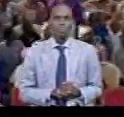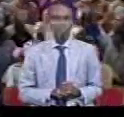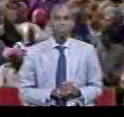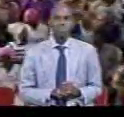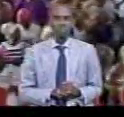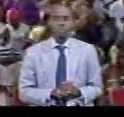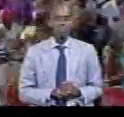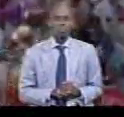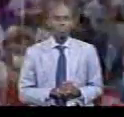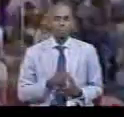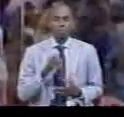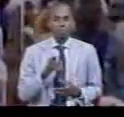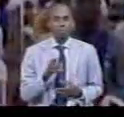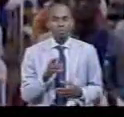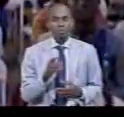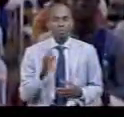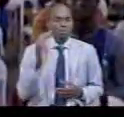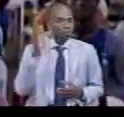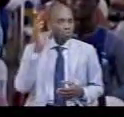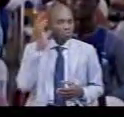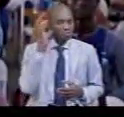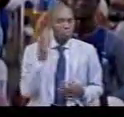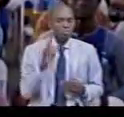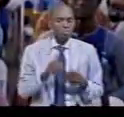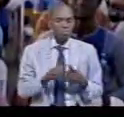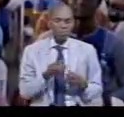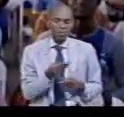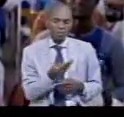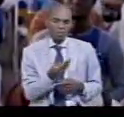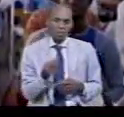You were listening to some few testimonies.